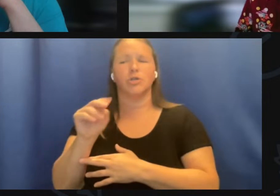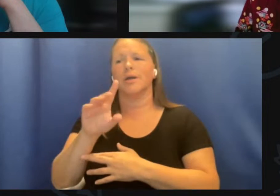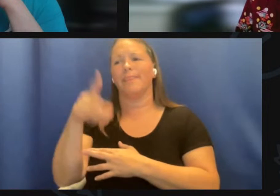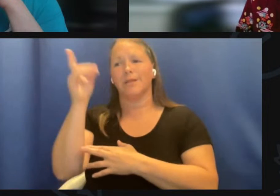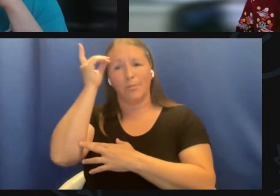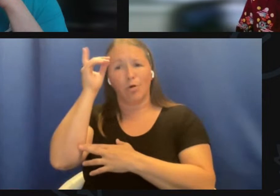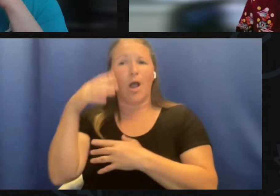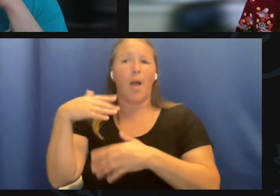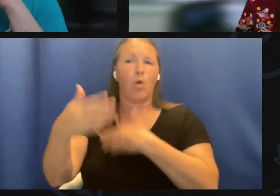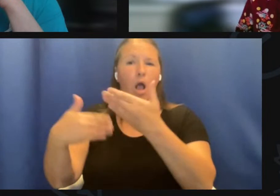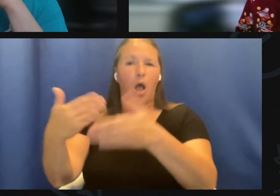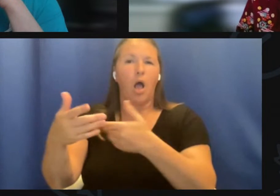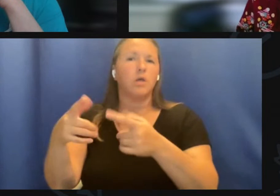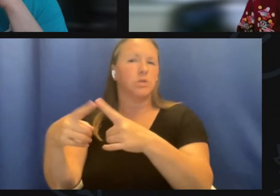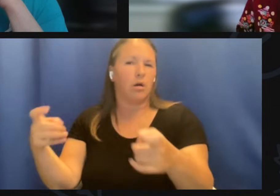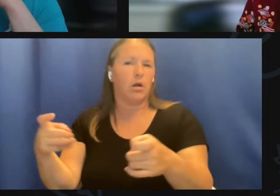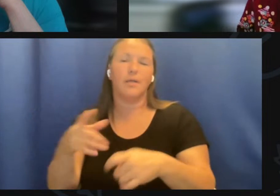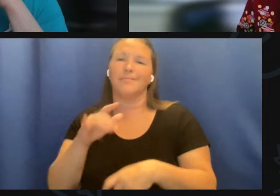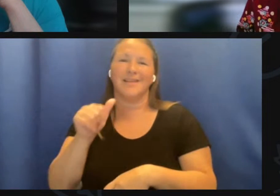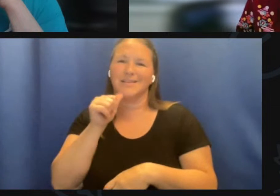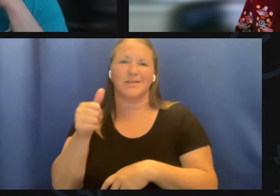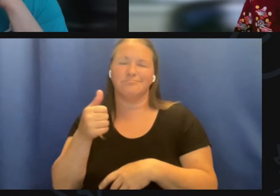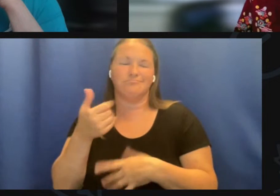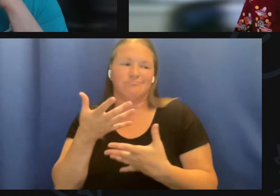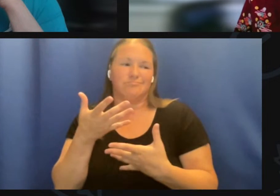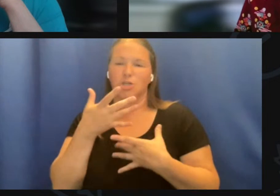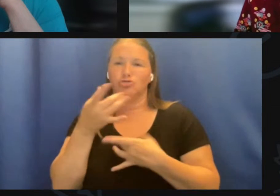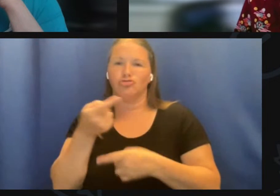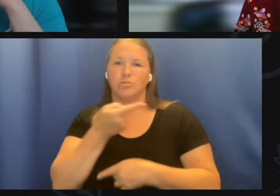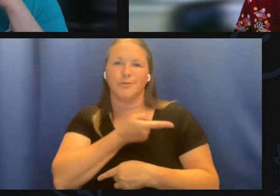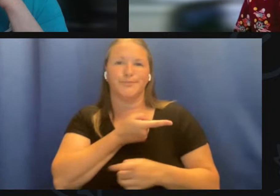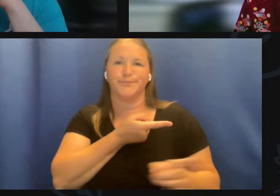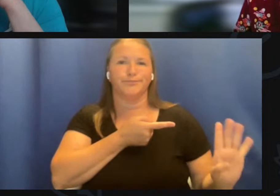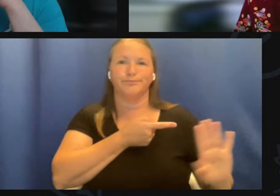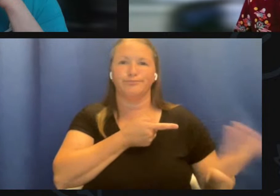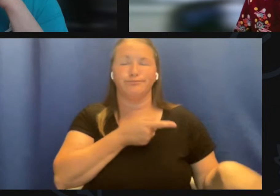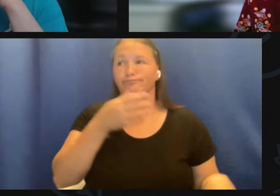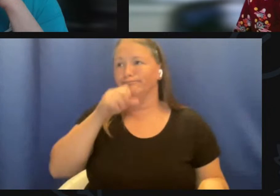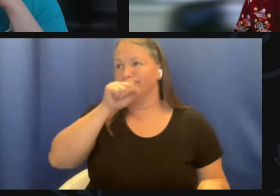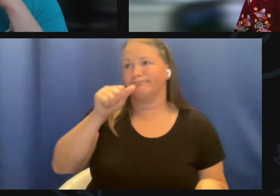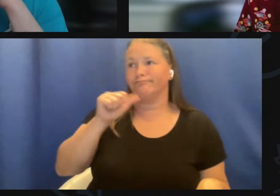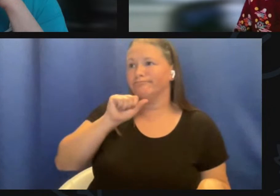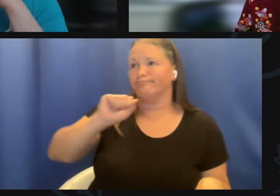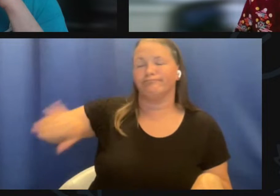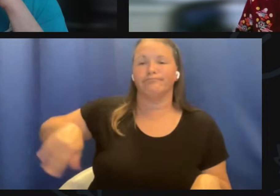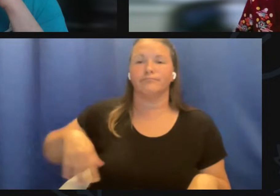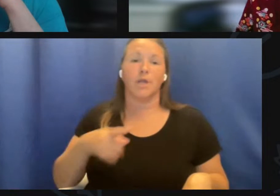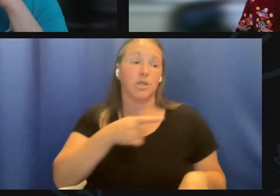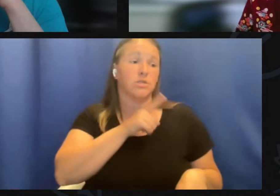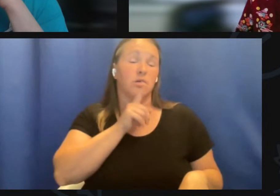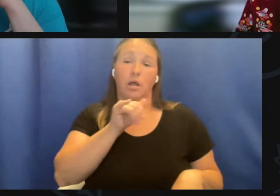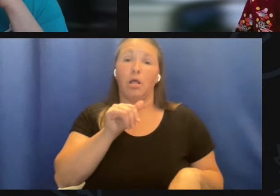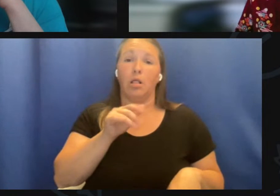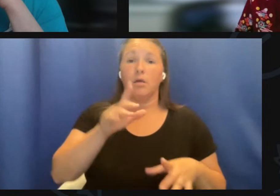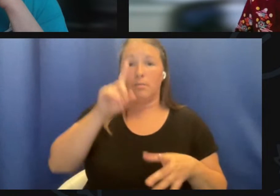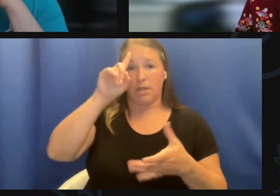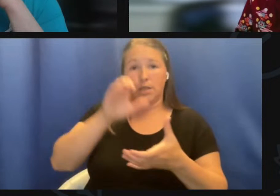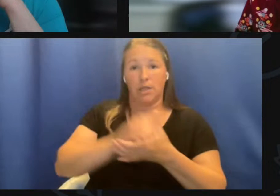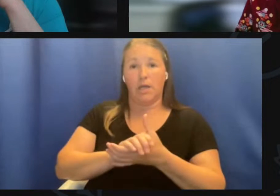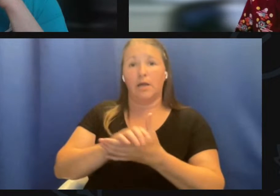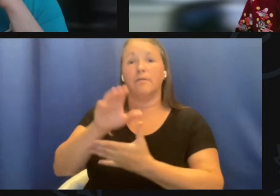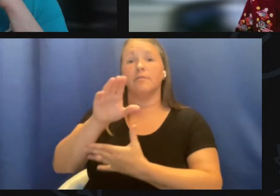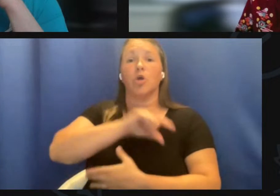did not love that point of view. She actually believed that monarchy gave structure and place